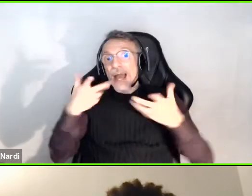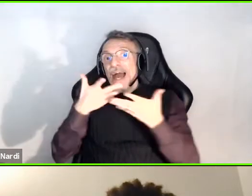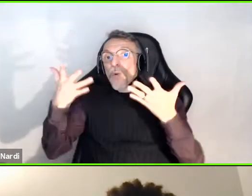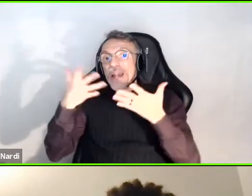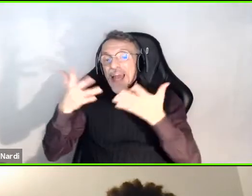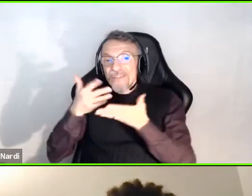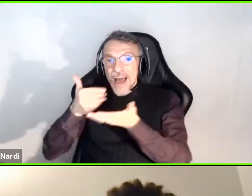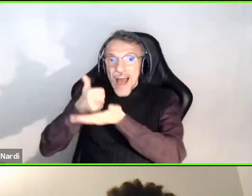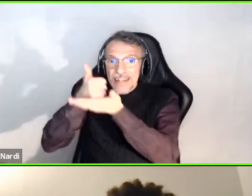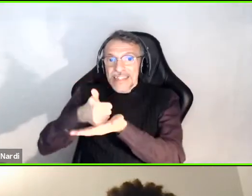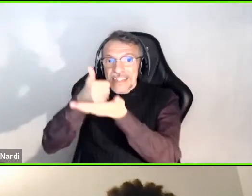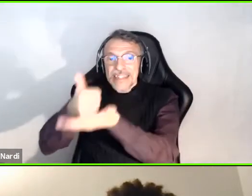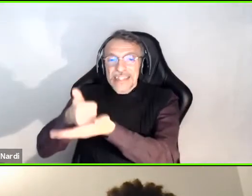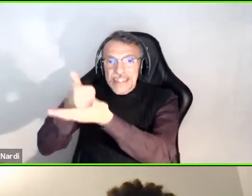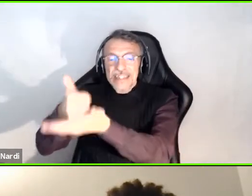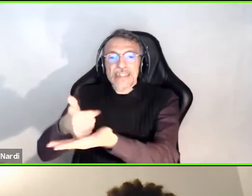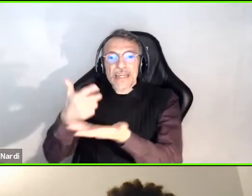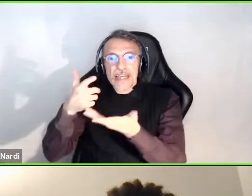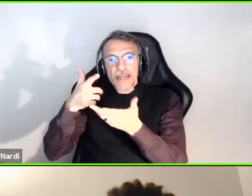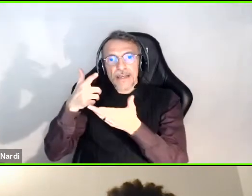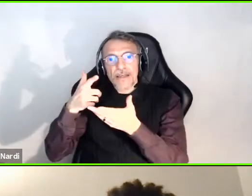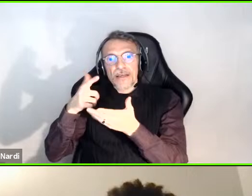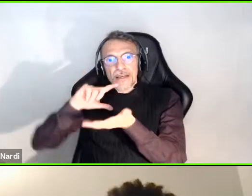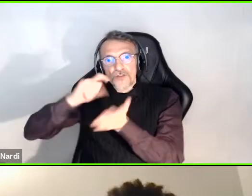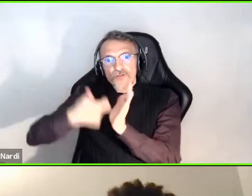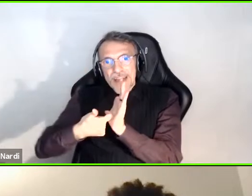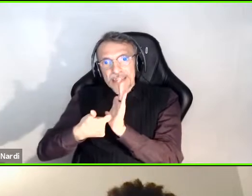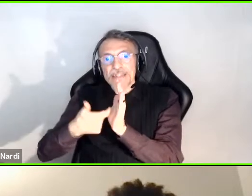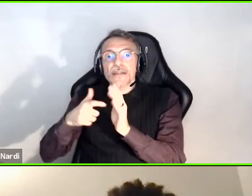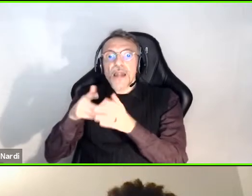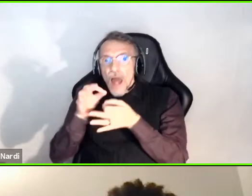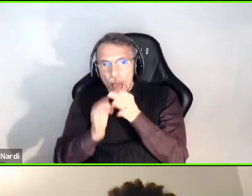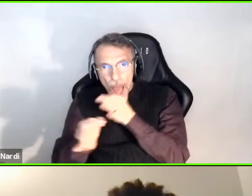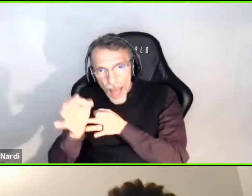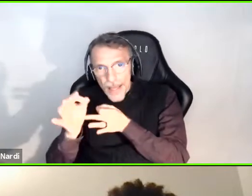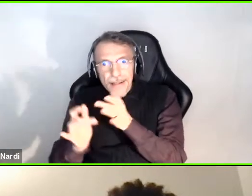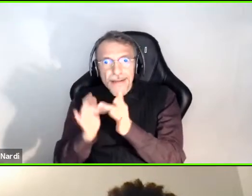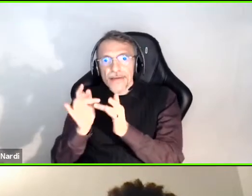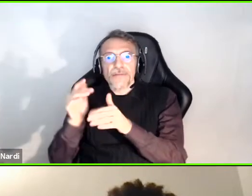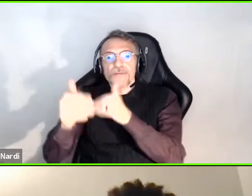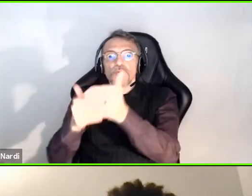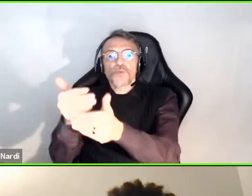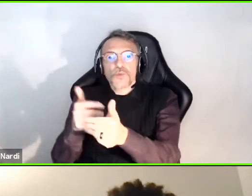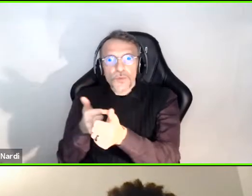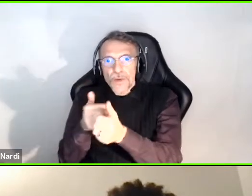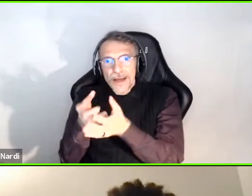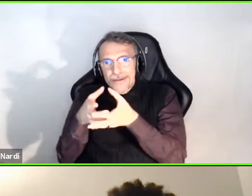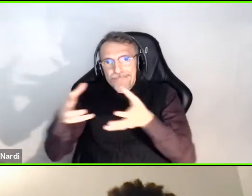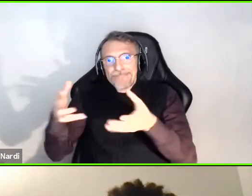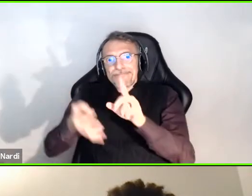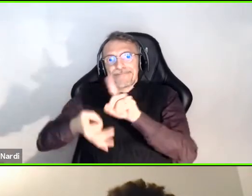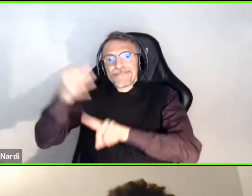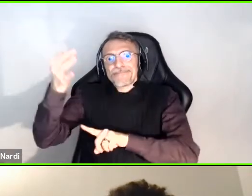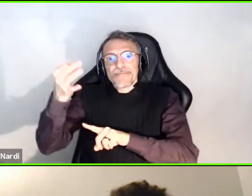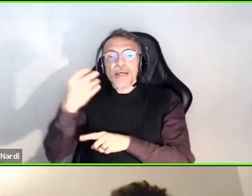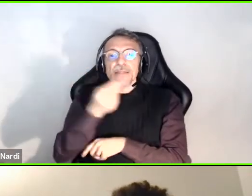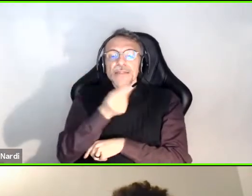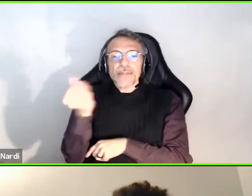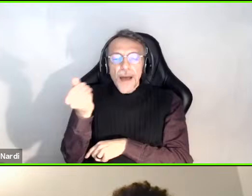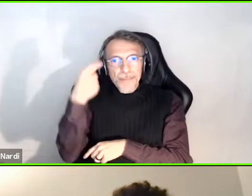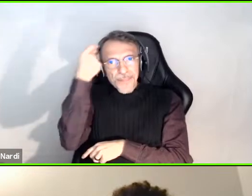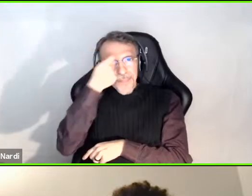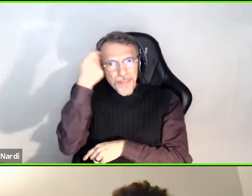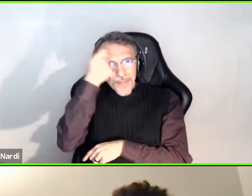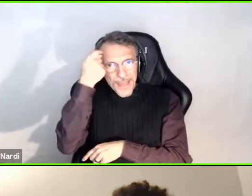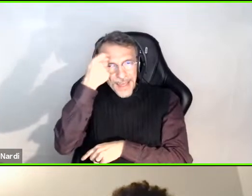is there in terms of credit line, in terms of debt relief and so on, to be enhanced. In some regards, you can think of